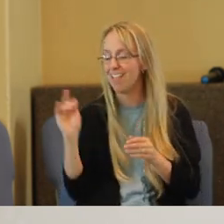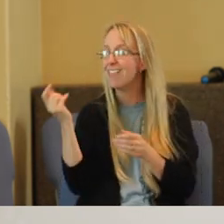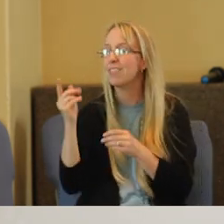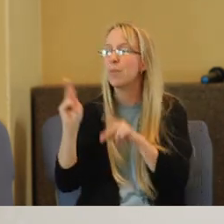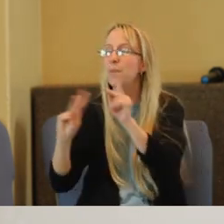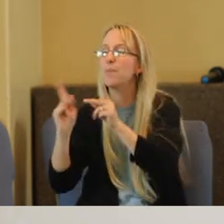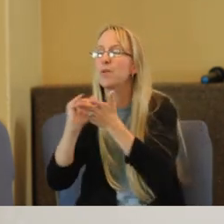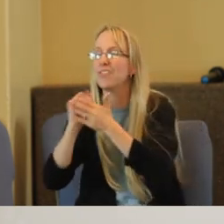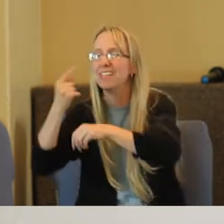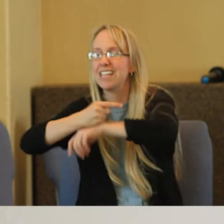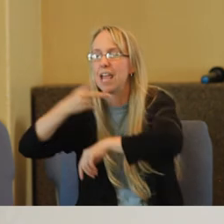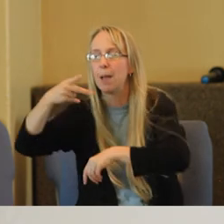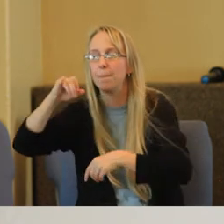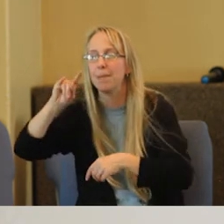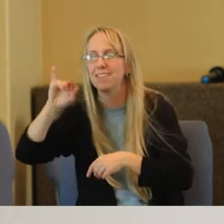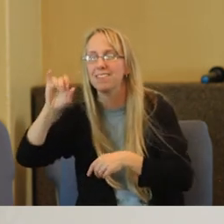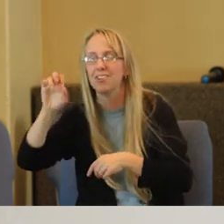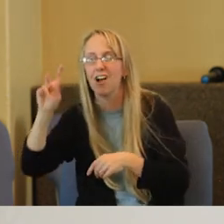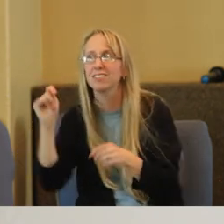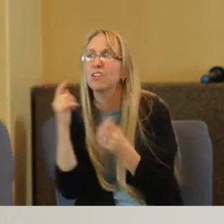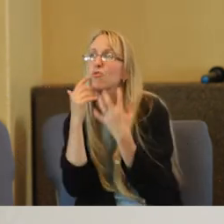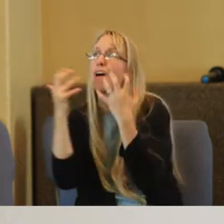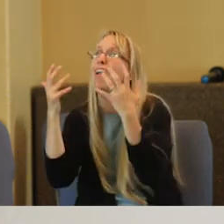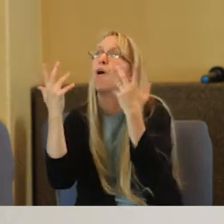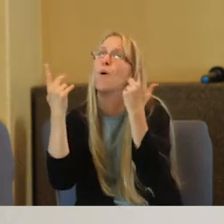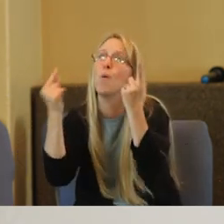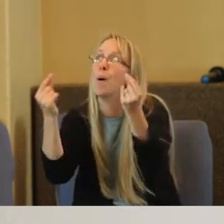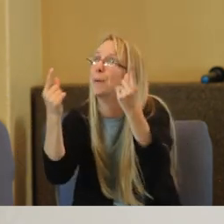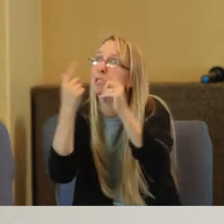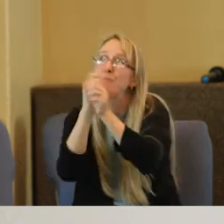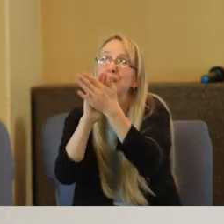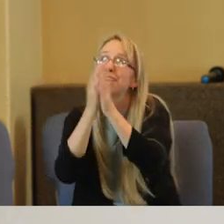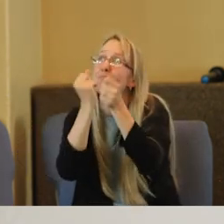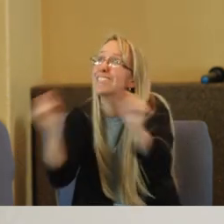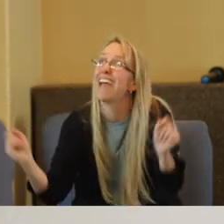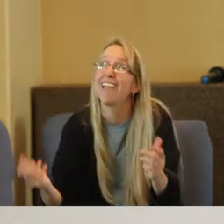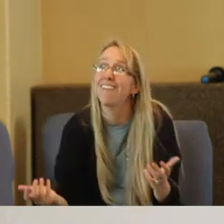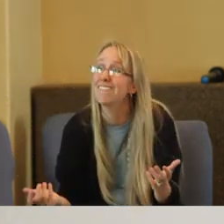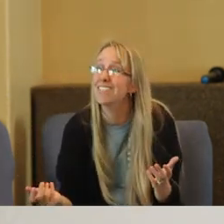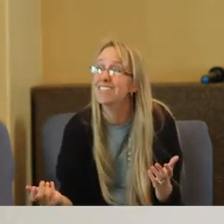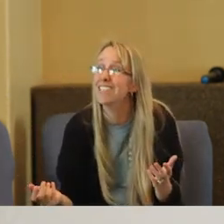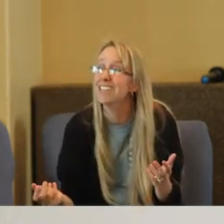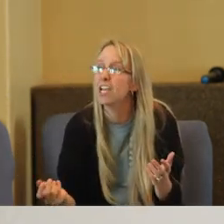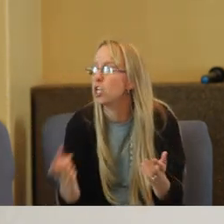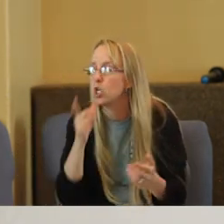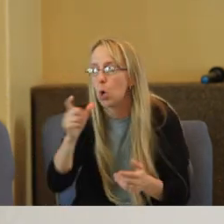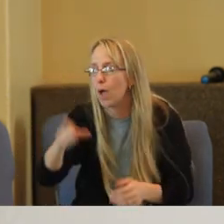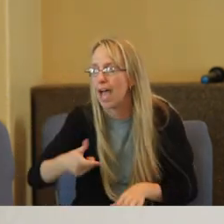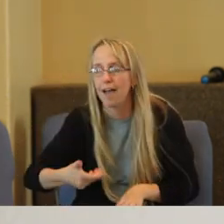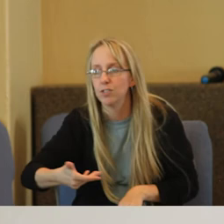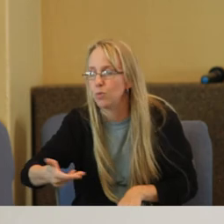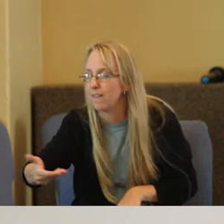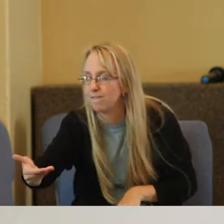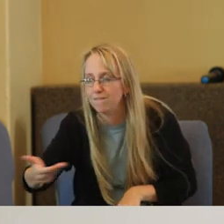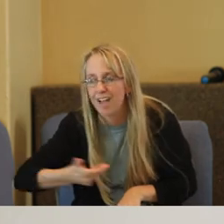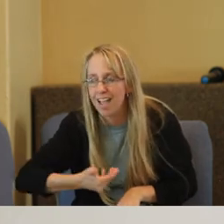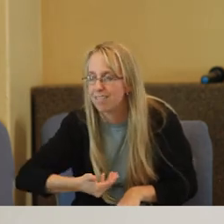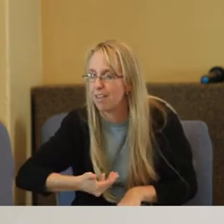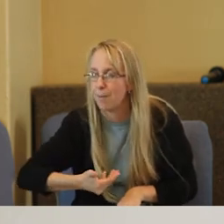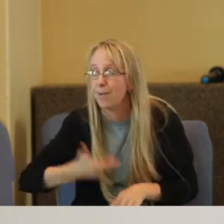cry out to Peter, what must I do to be saved? You don't have to give an invitation. It just